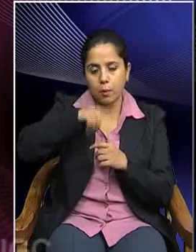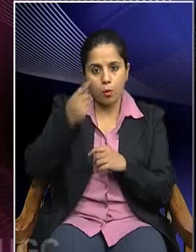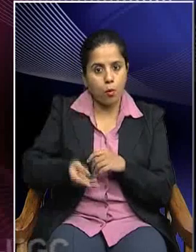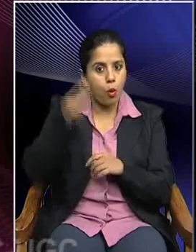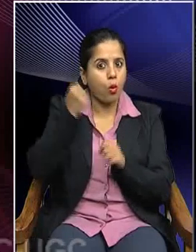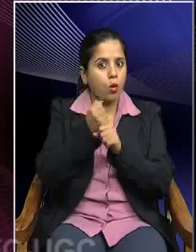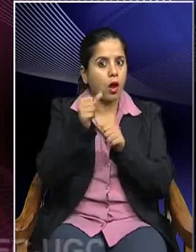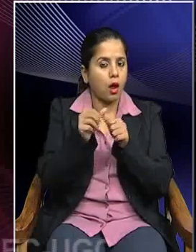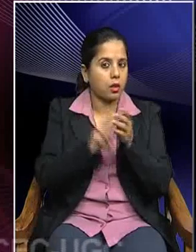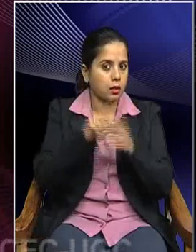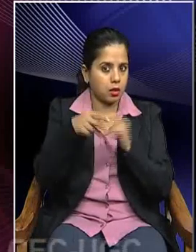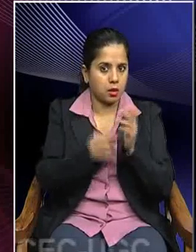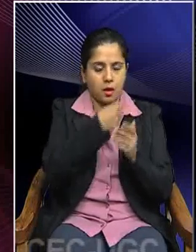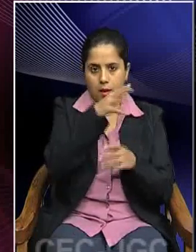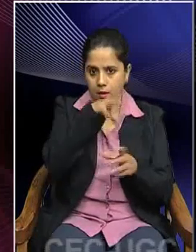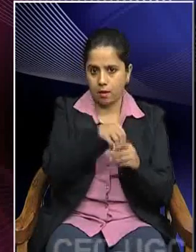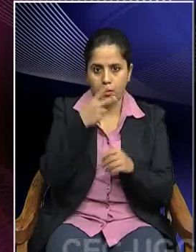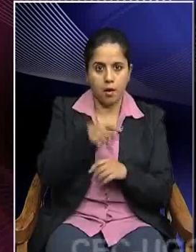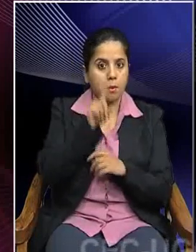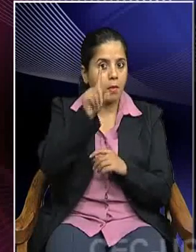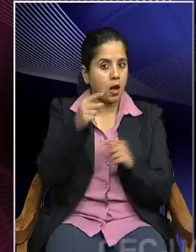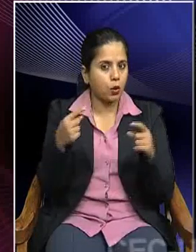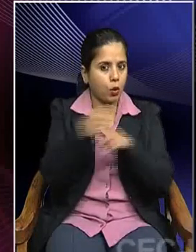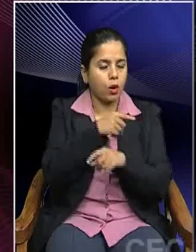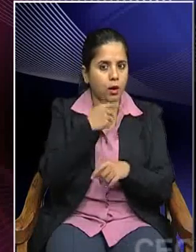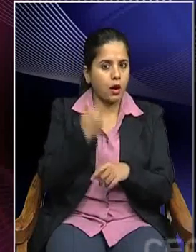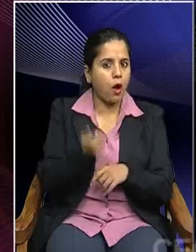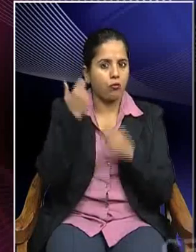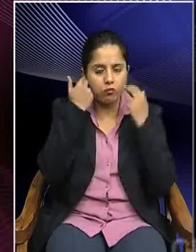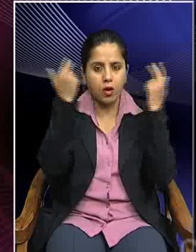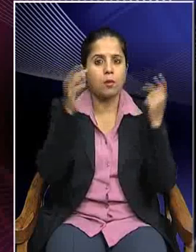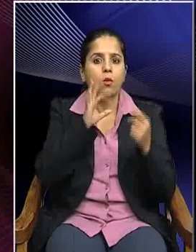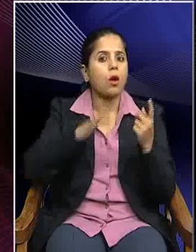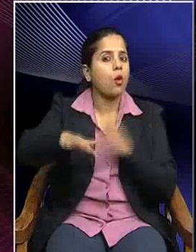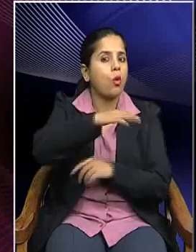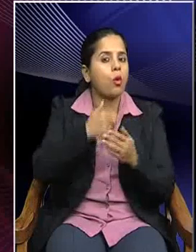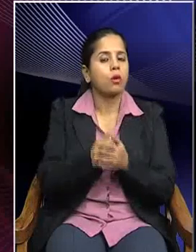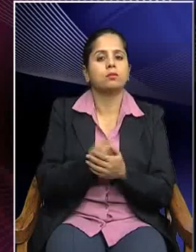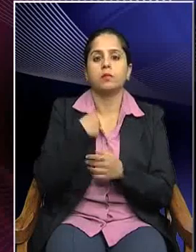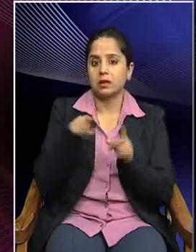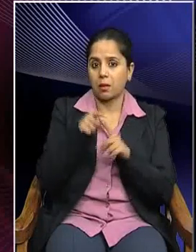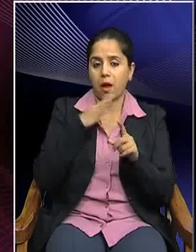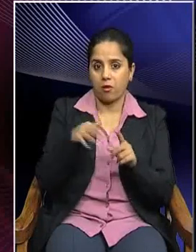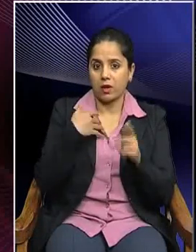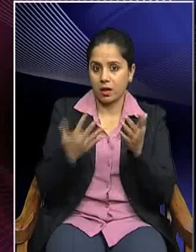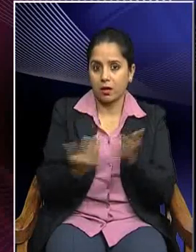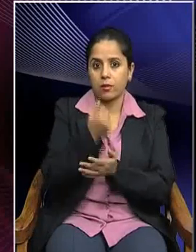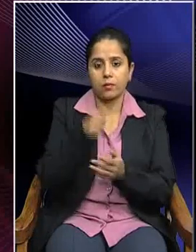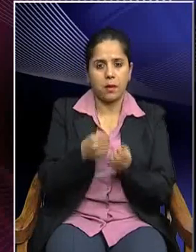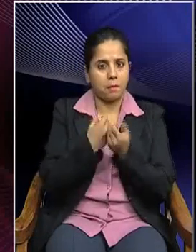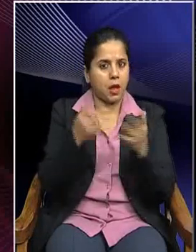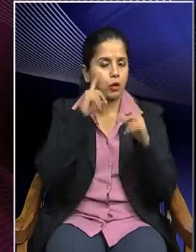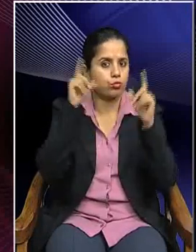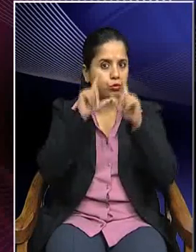art, but contrary to the popular notion, we also get a lot of